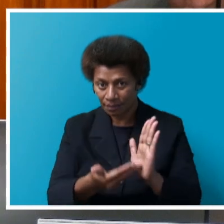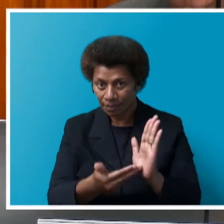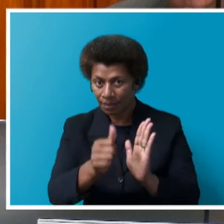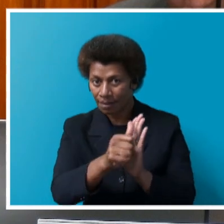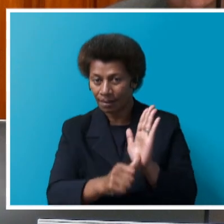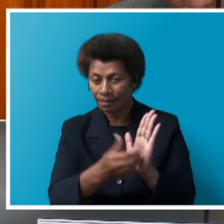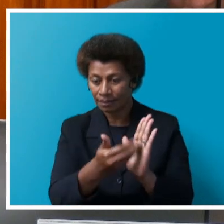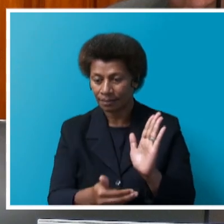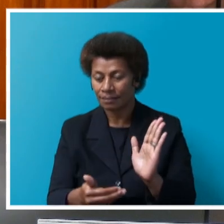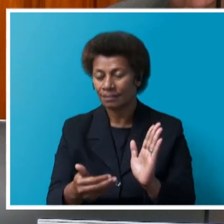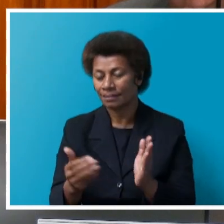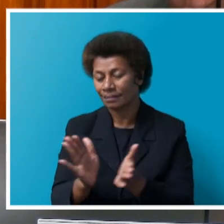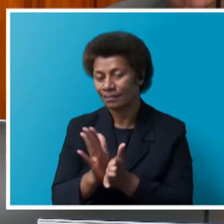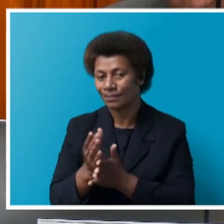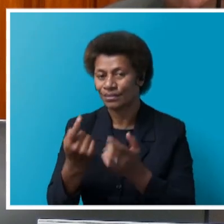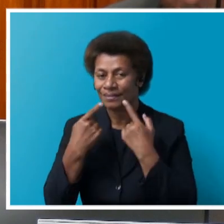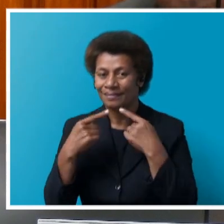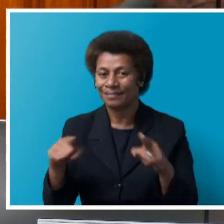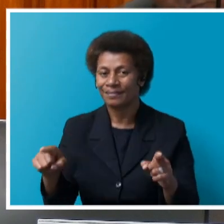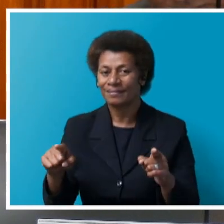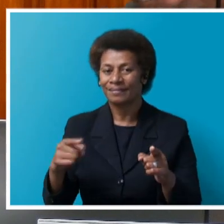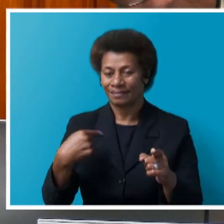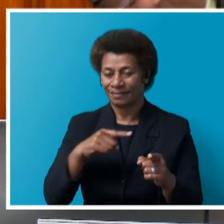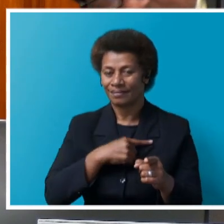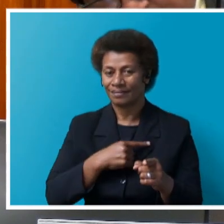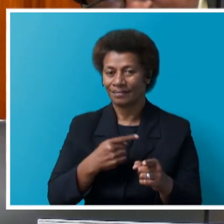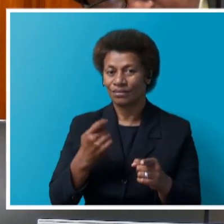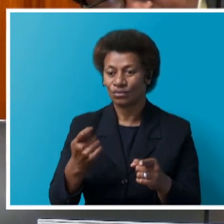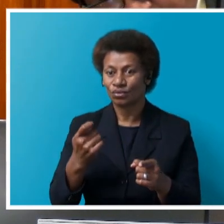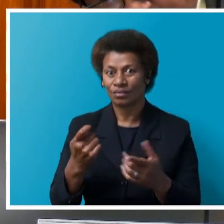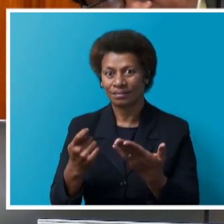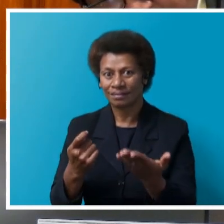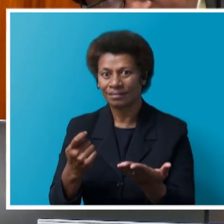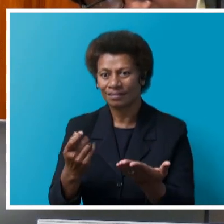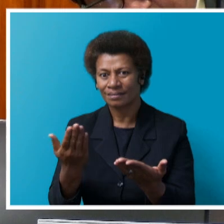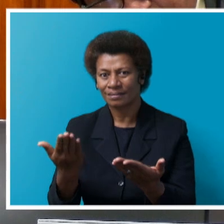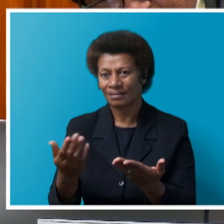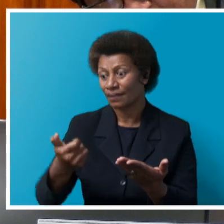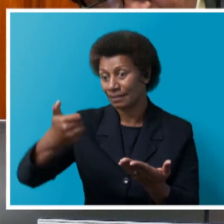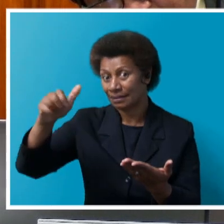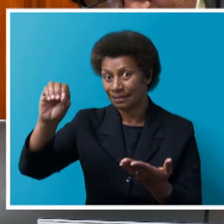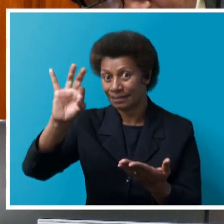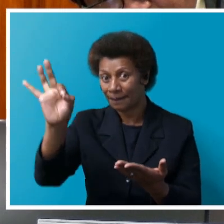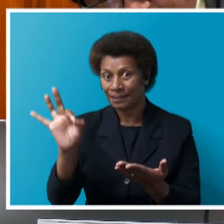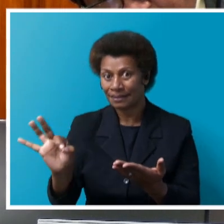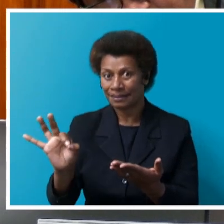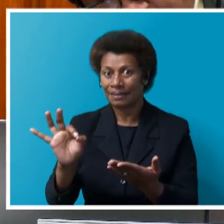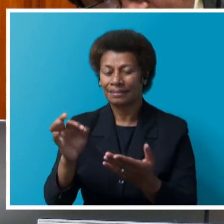I am pleased to announce that we will soon be in a position to announce entry into force of over 60% of the Climate Change